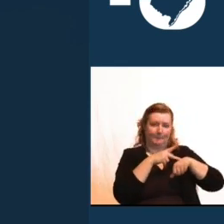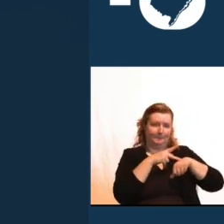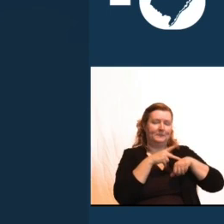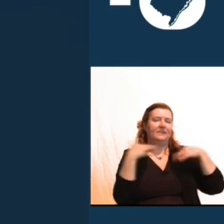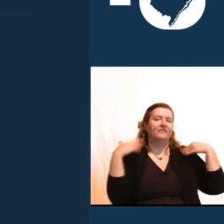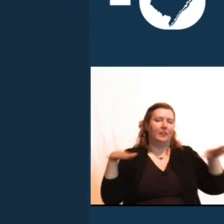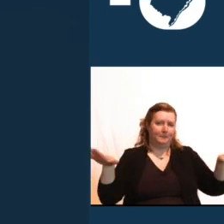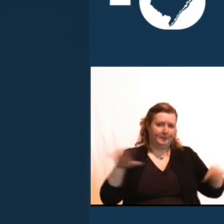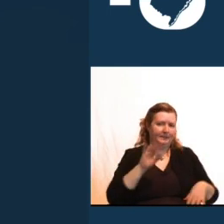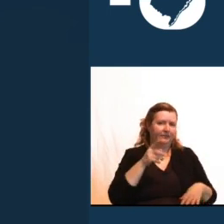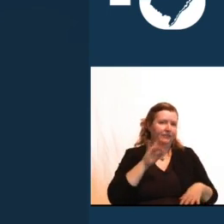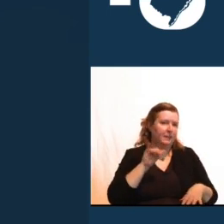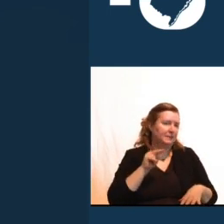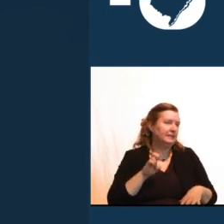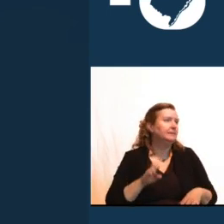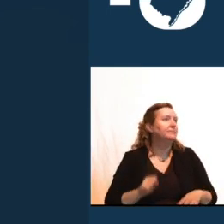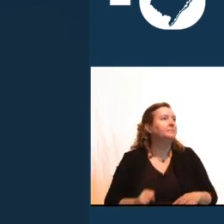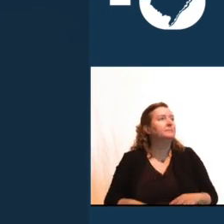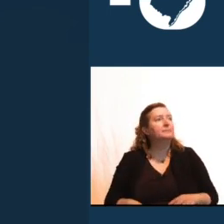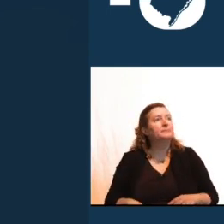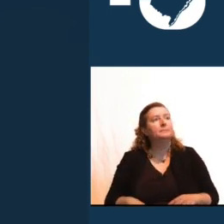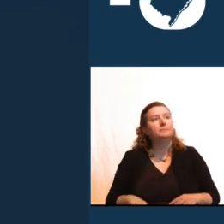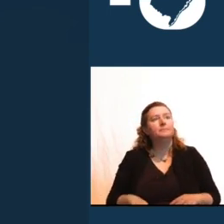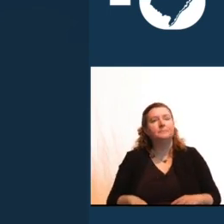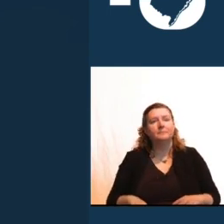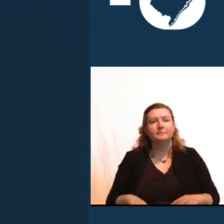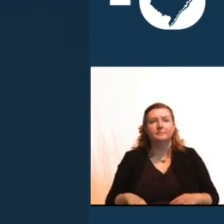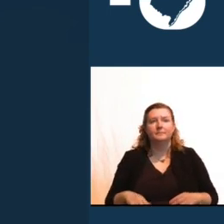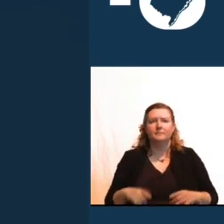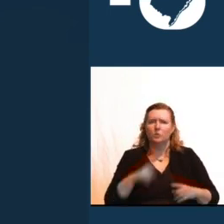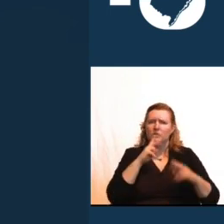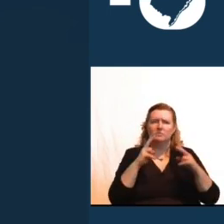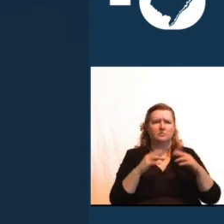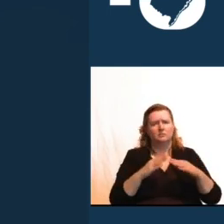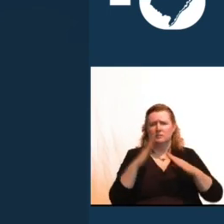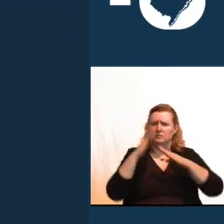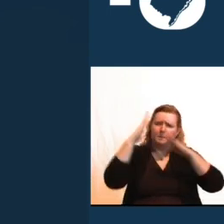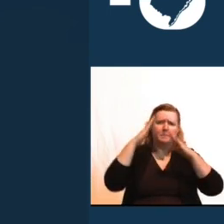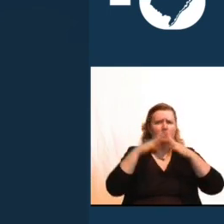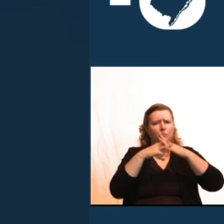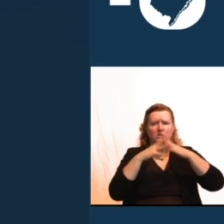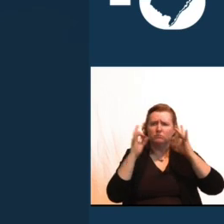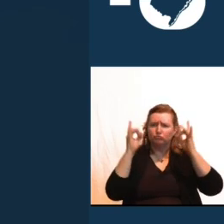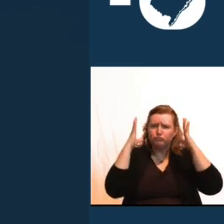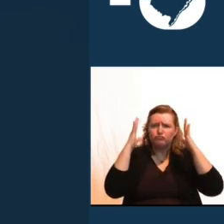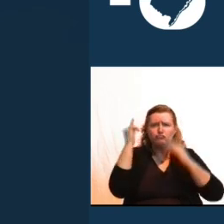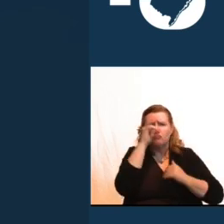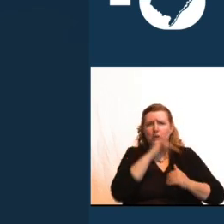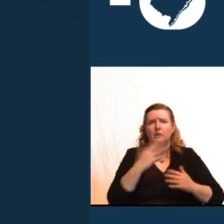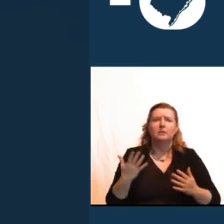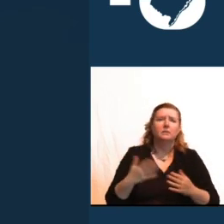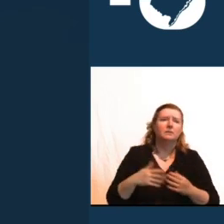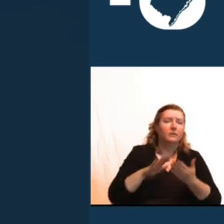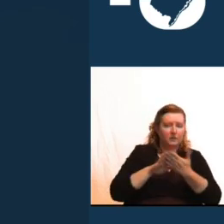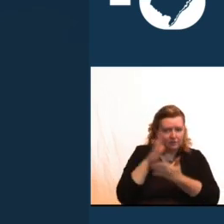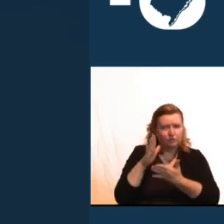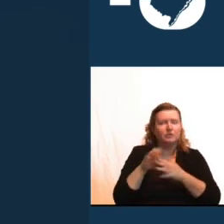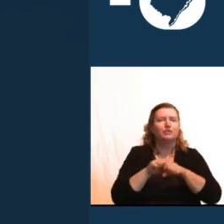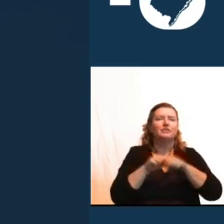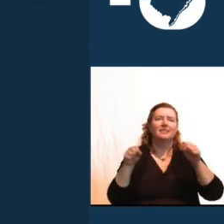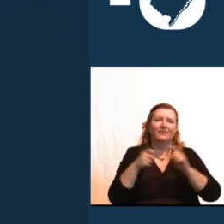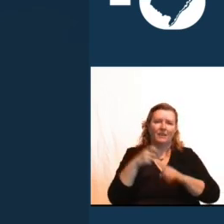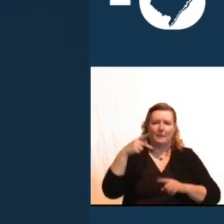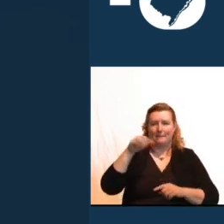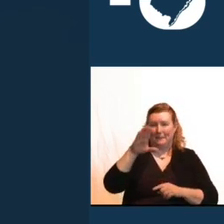Prep, he went on to receive a degree in accounting from Pace University. He spent his entire career at the New York accounting firm